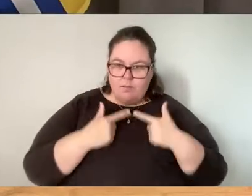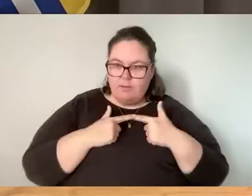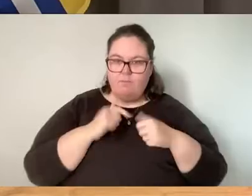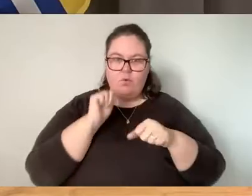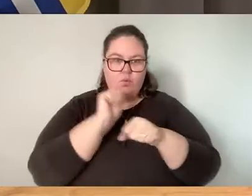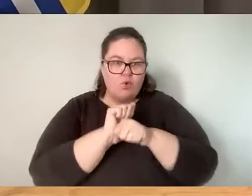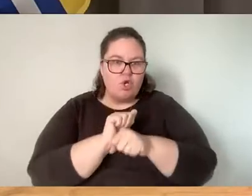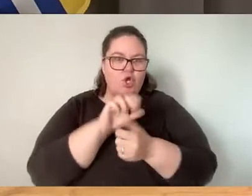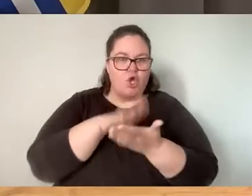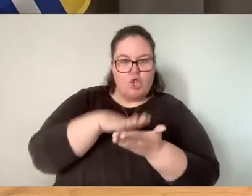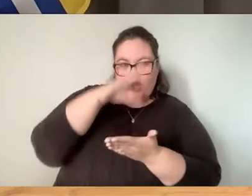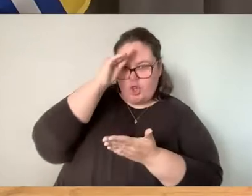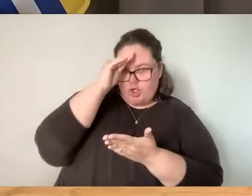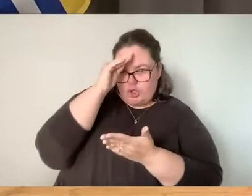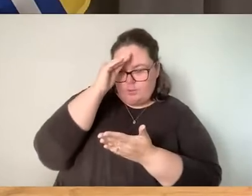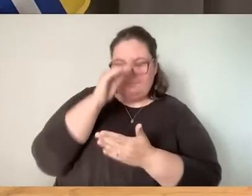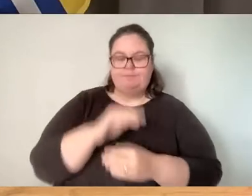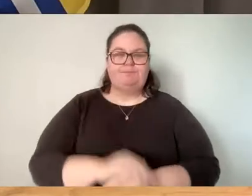and play.